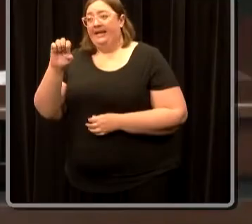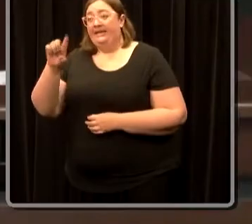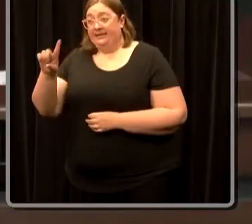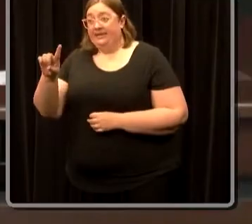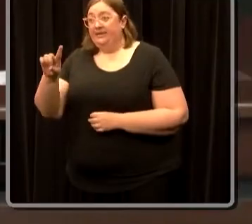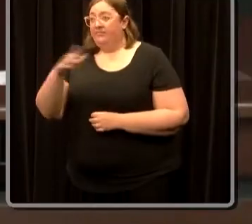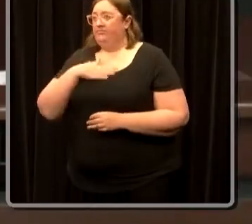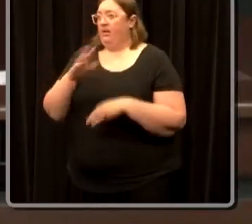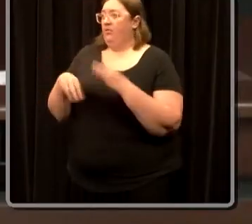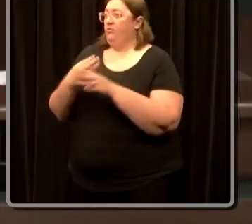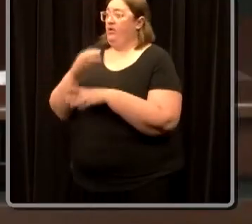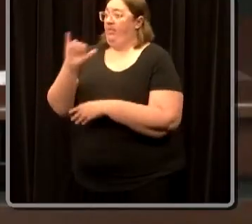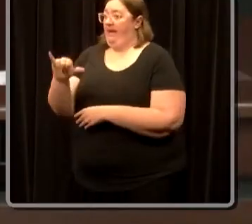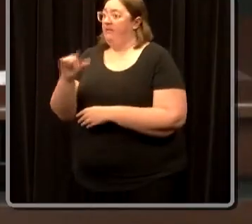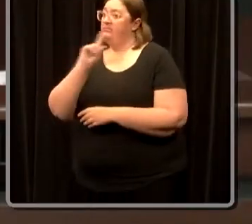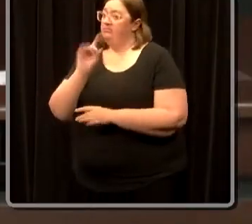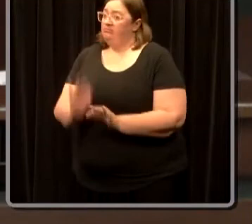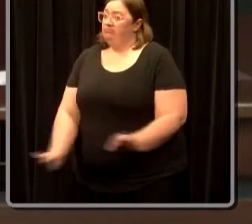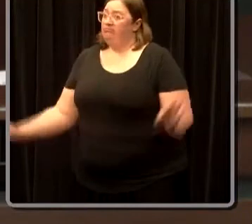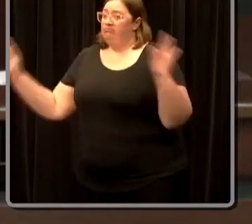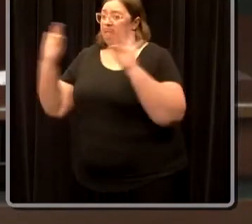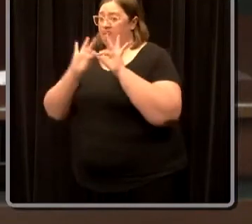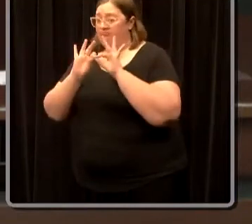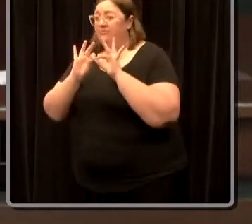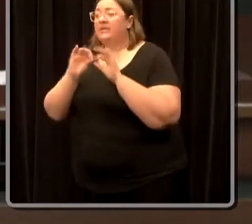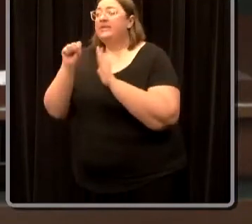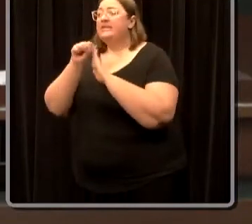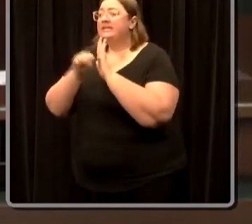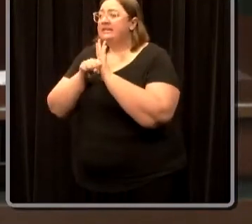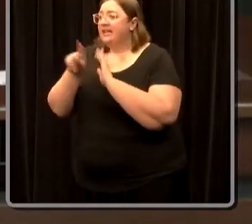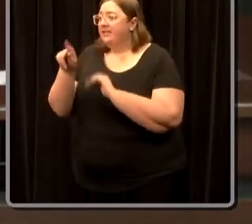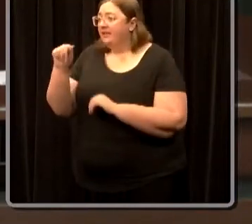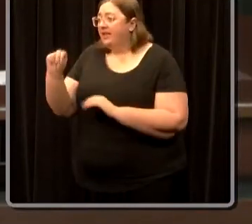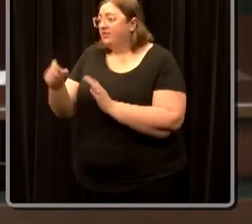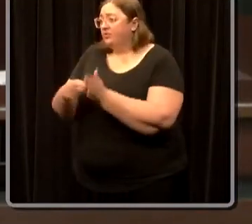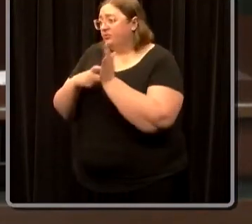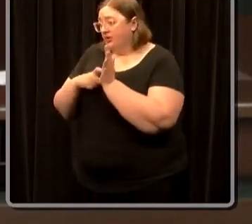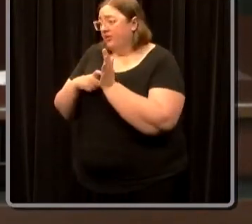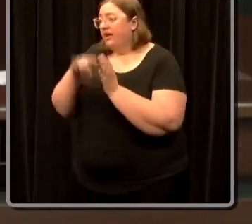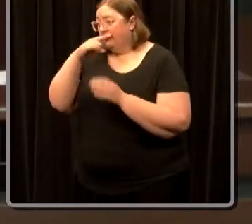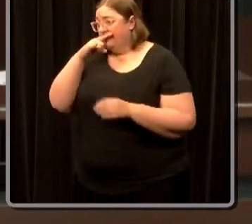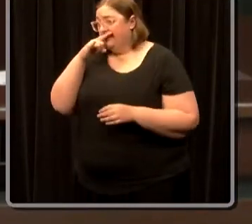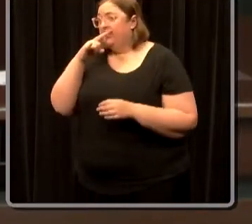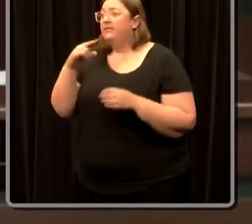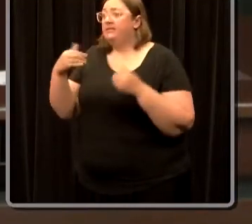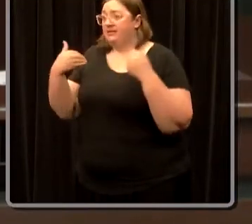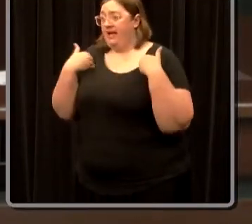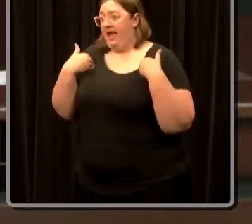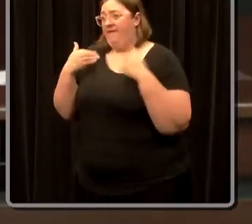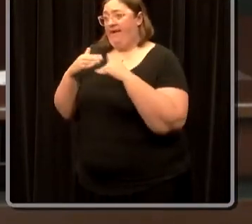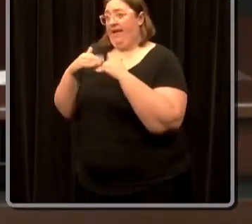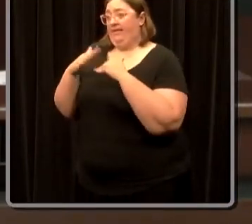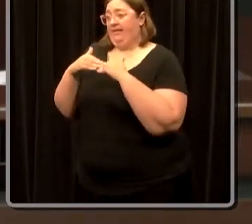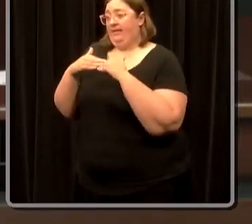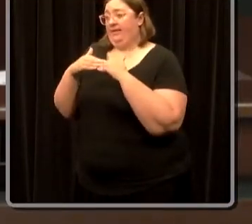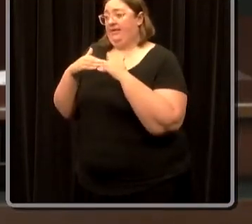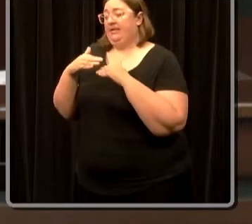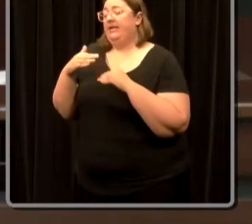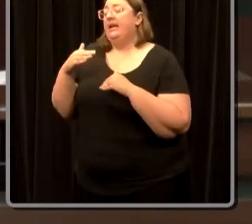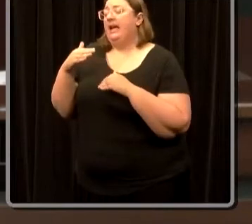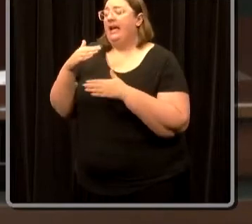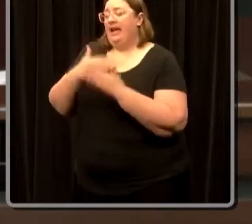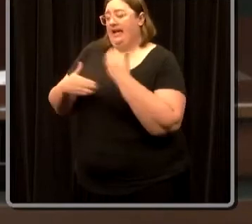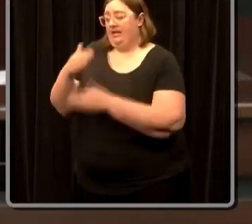pretty doggone important. The state of Kansas requires kids to be able to have had at least hands-only CPR